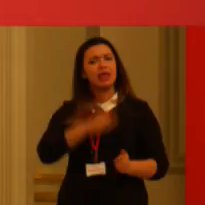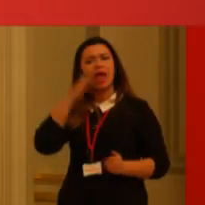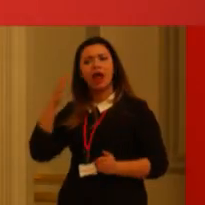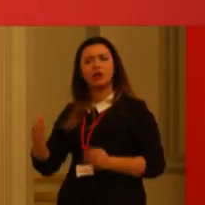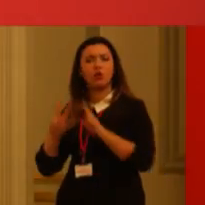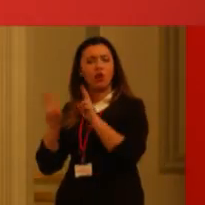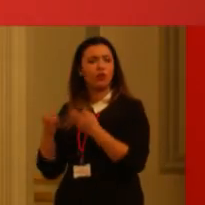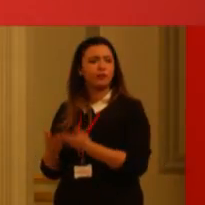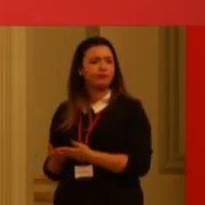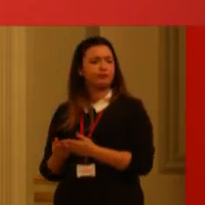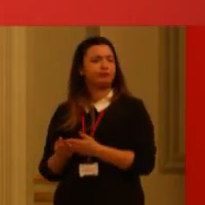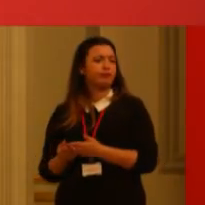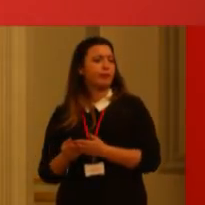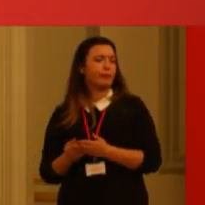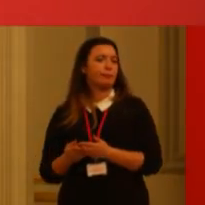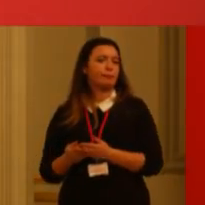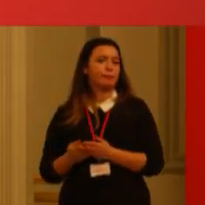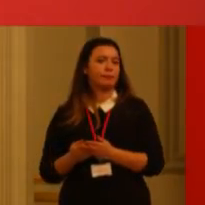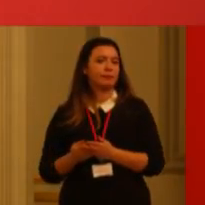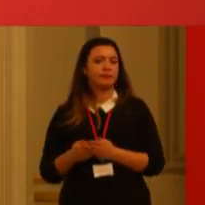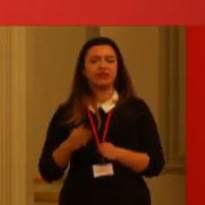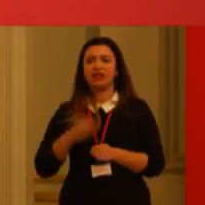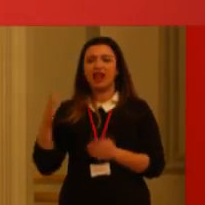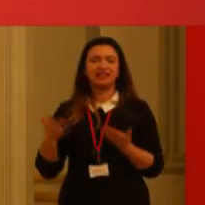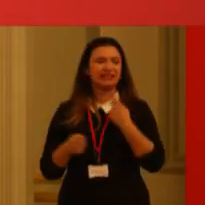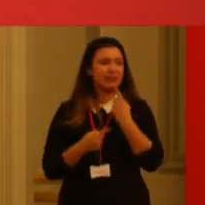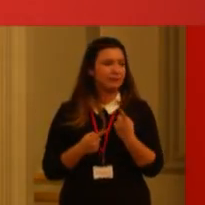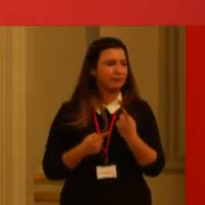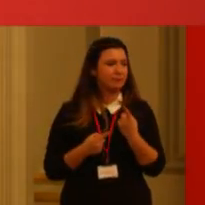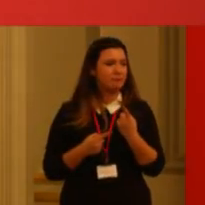way through with it. And other